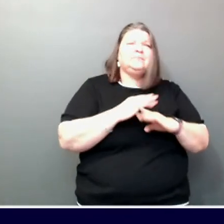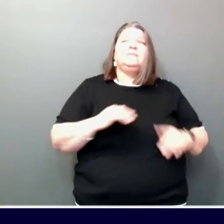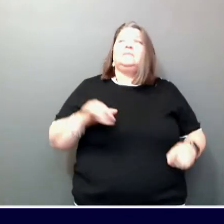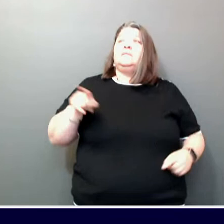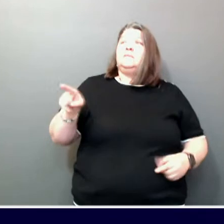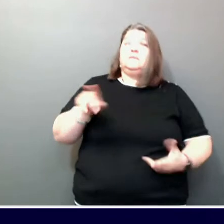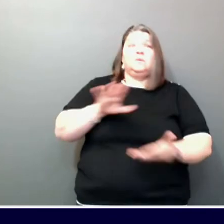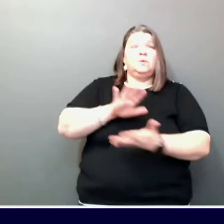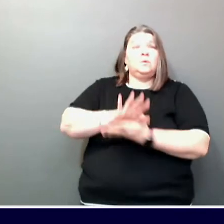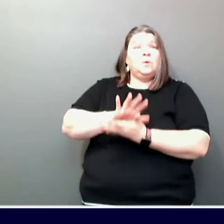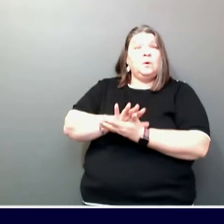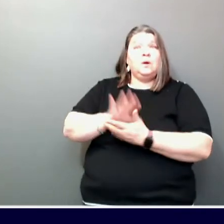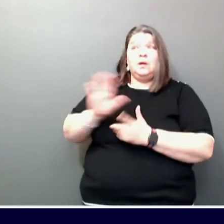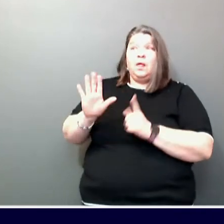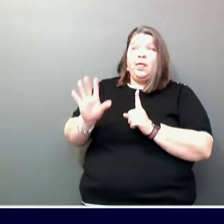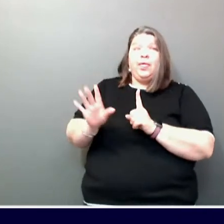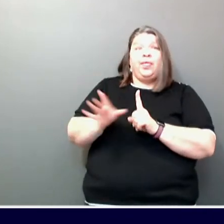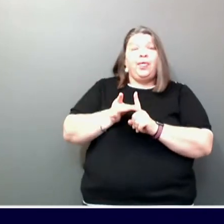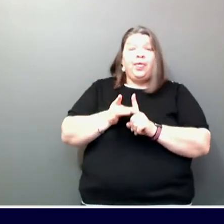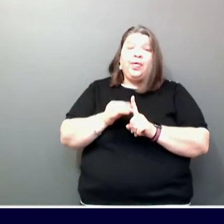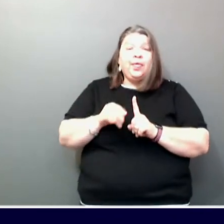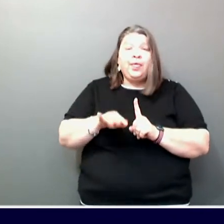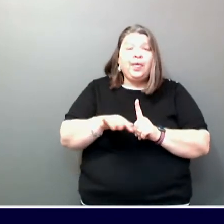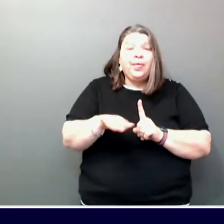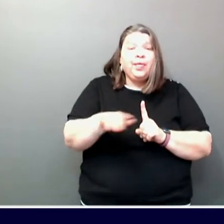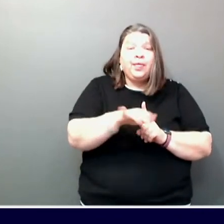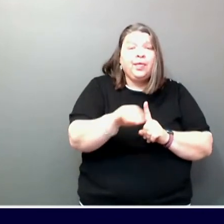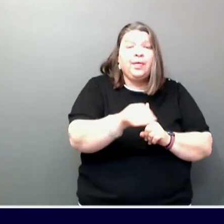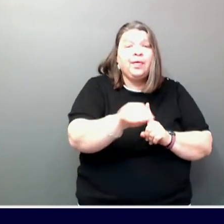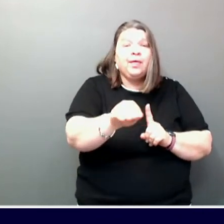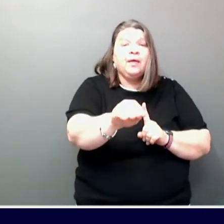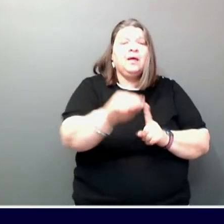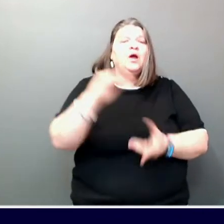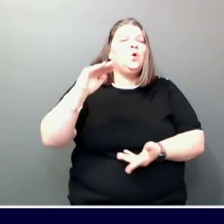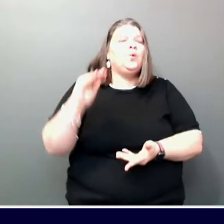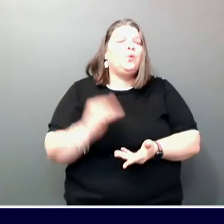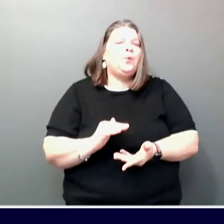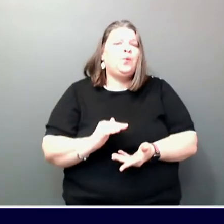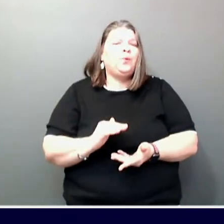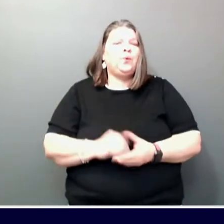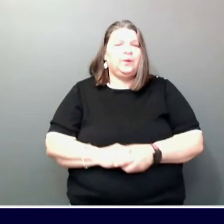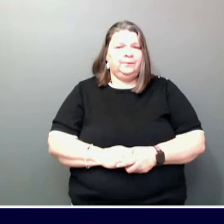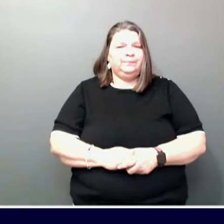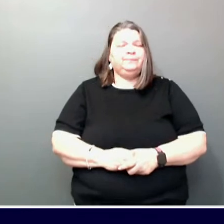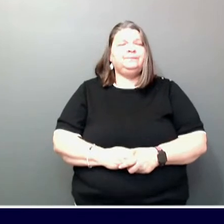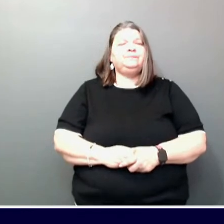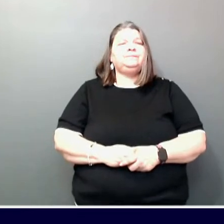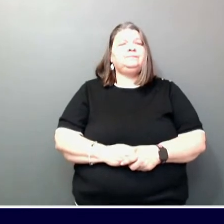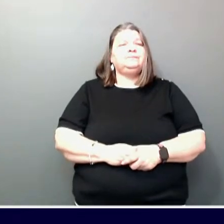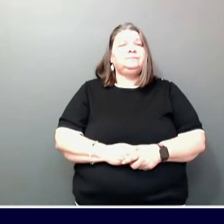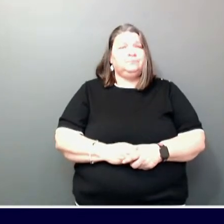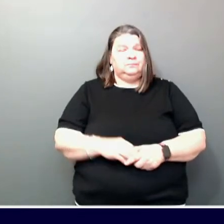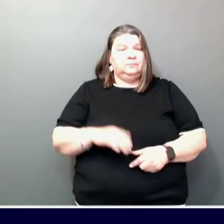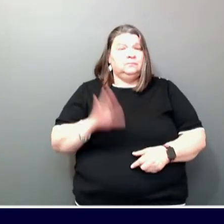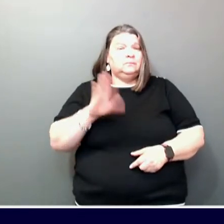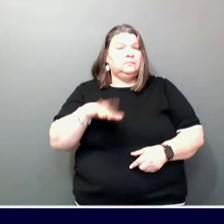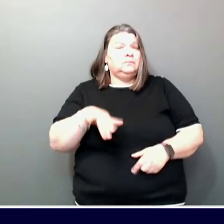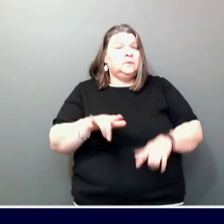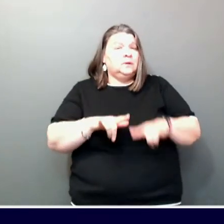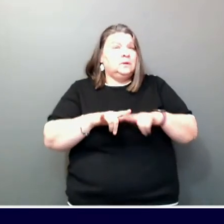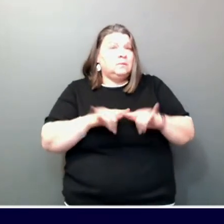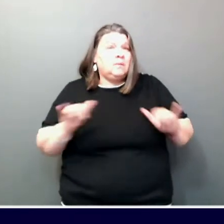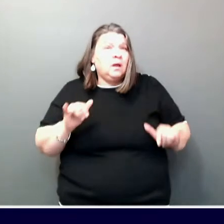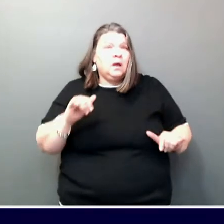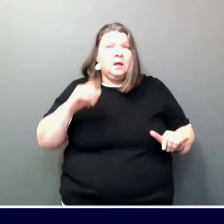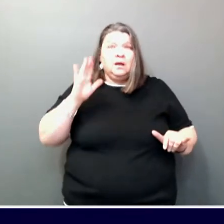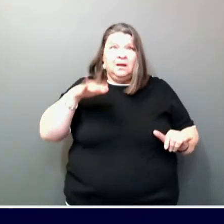is lower. Now, at the same time, there are some things on the horizon that we're keeping an eye on. The February